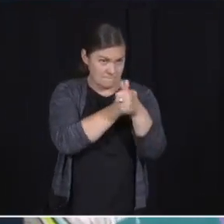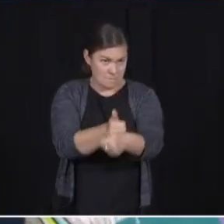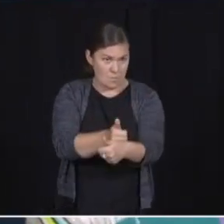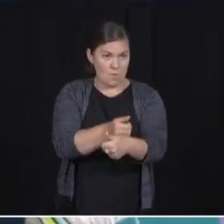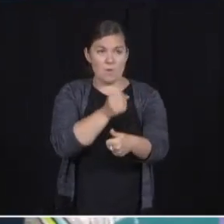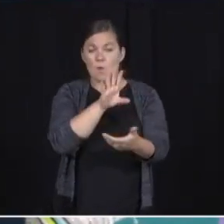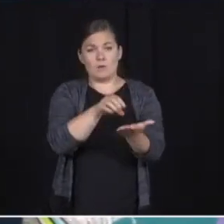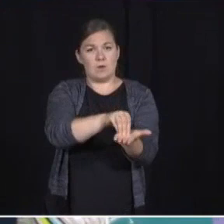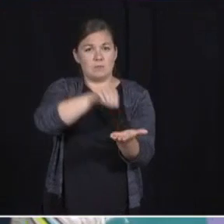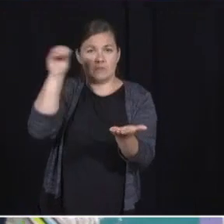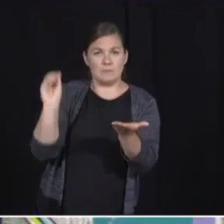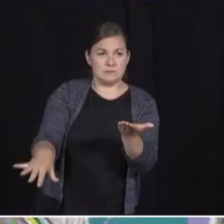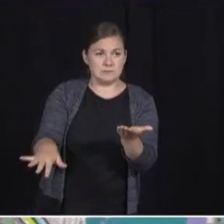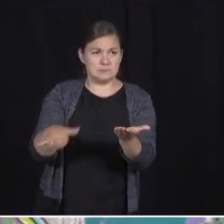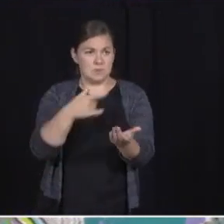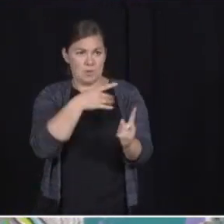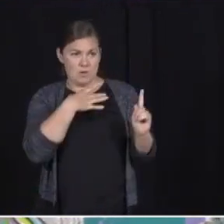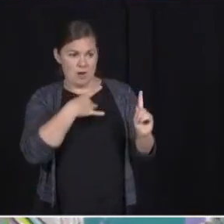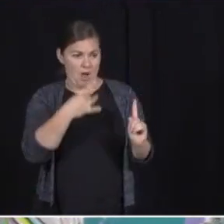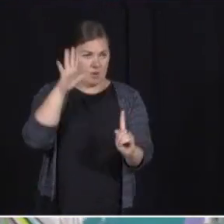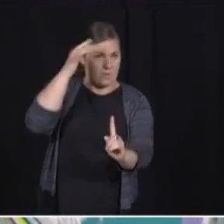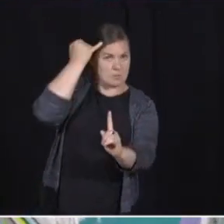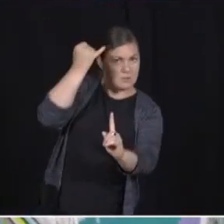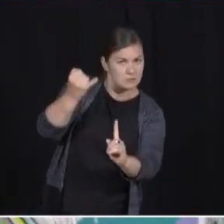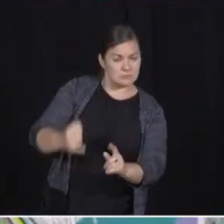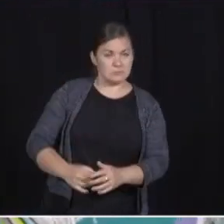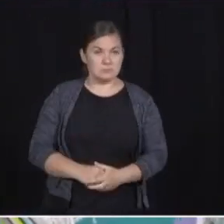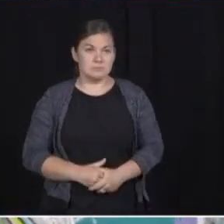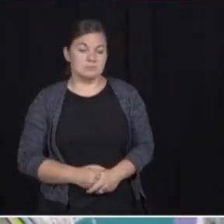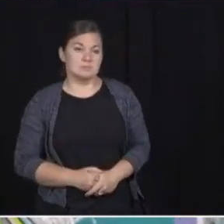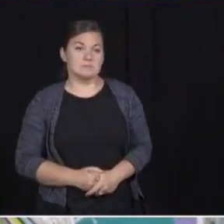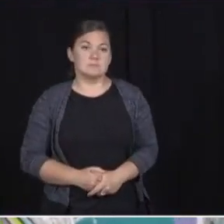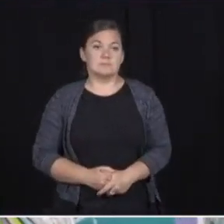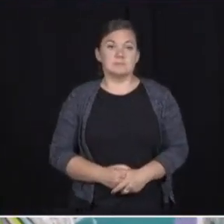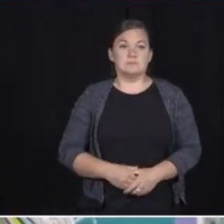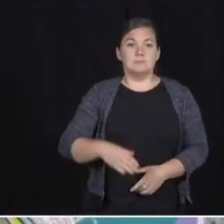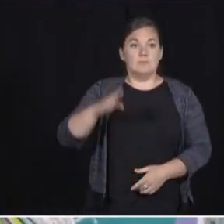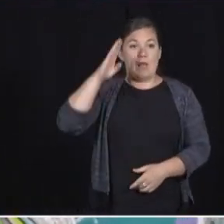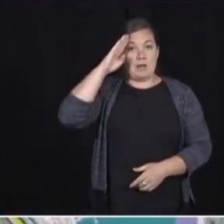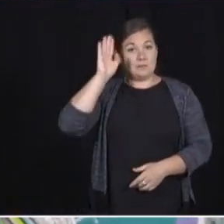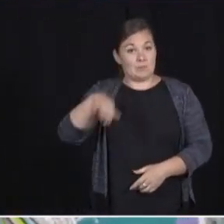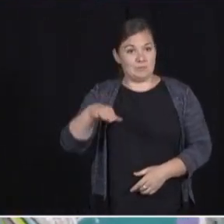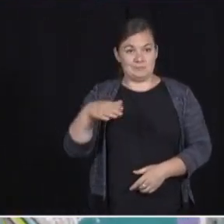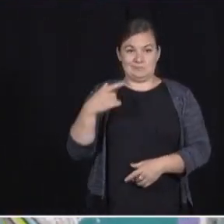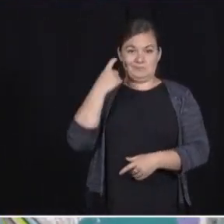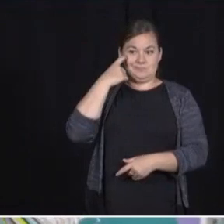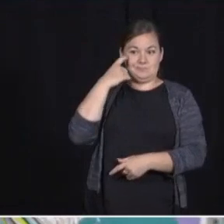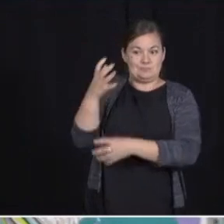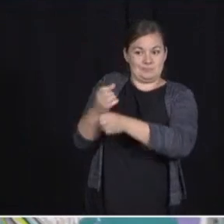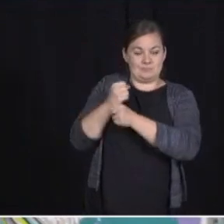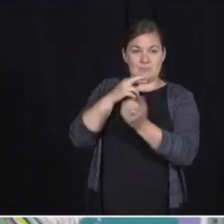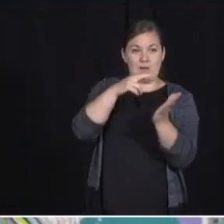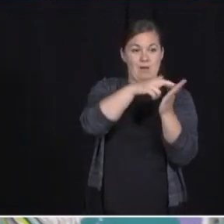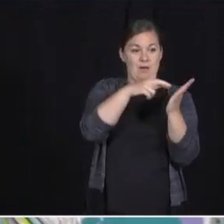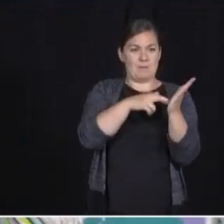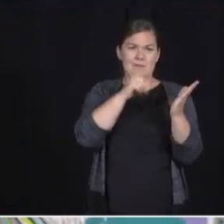Or do you like it? Well, Rob, I know the minister just received it yesterday. I think it was yesterday afternoon, and she's